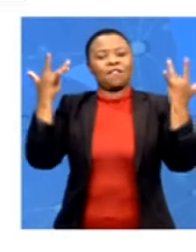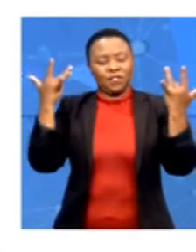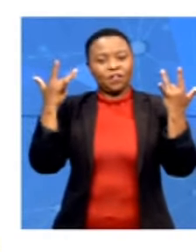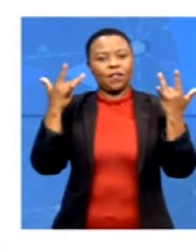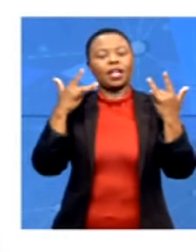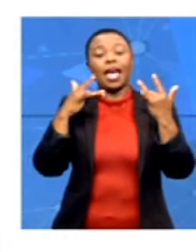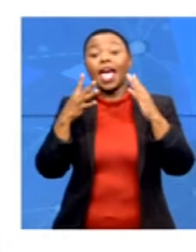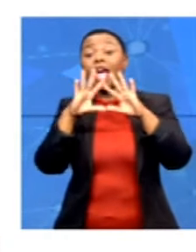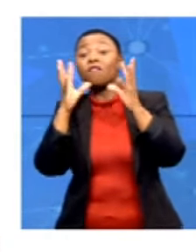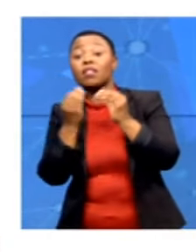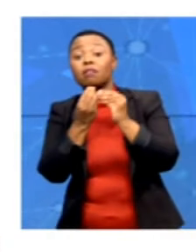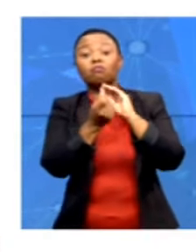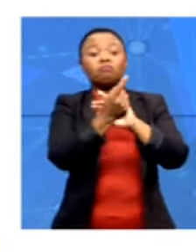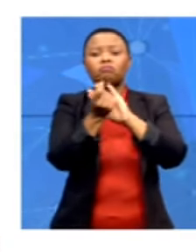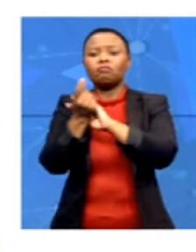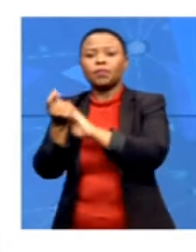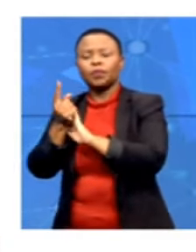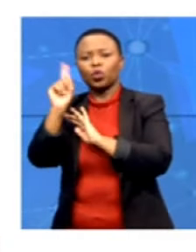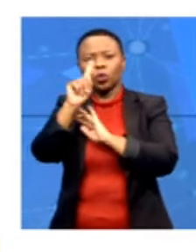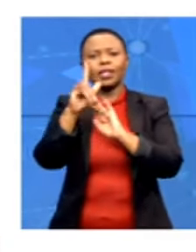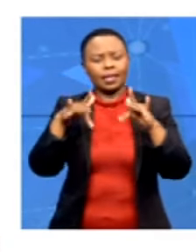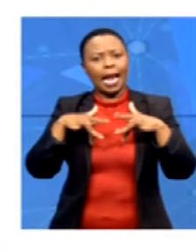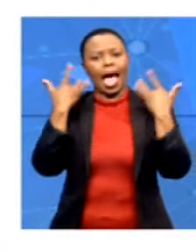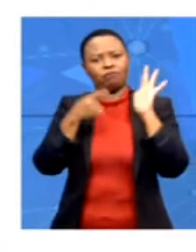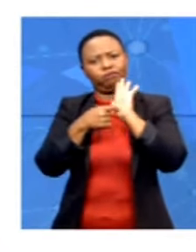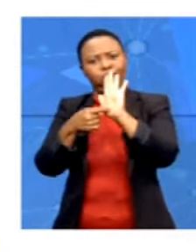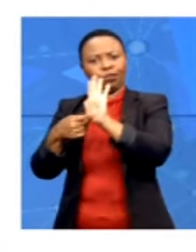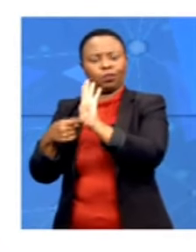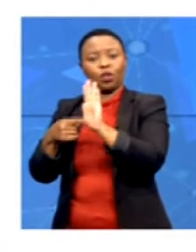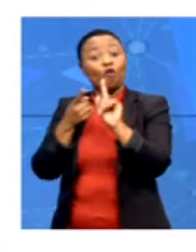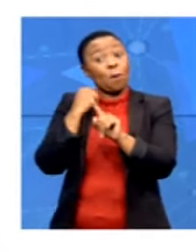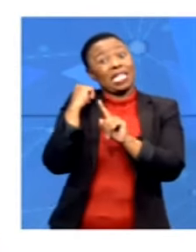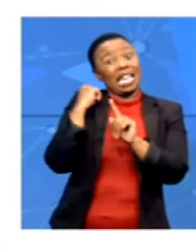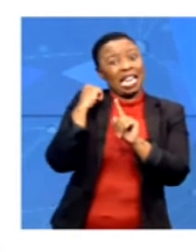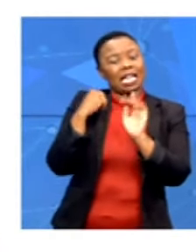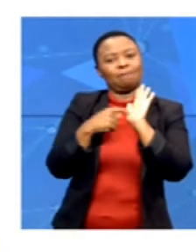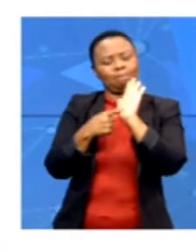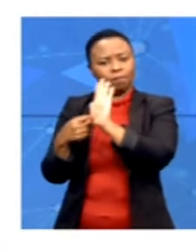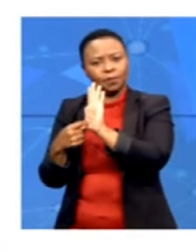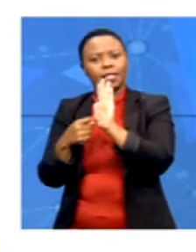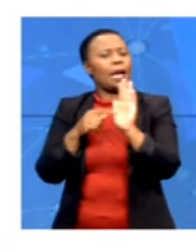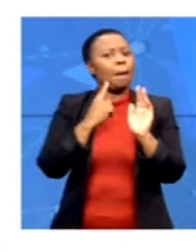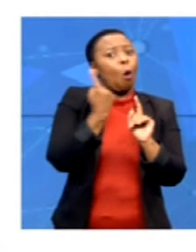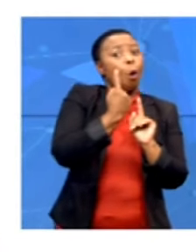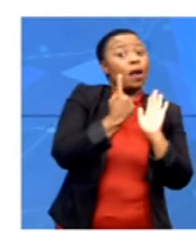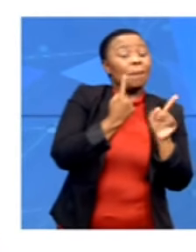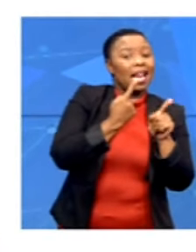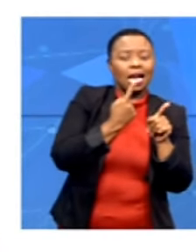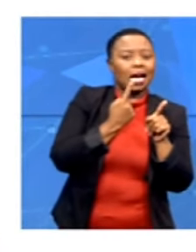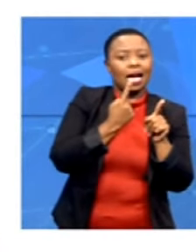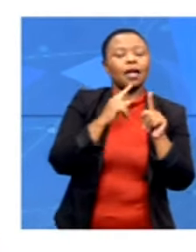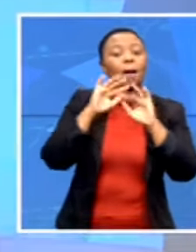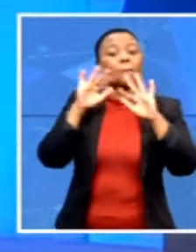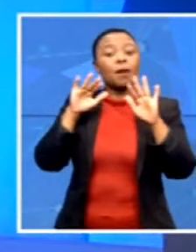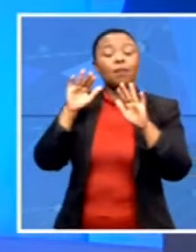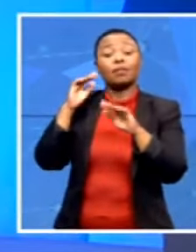briefing that was available from yesterday. But not only that, in terms of people that will be going out to vote tomorrow, we've got a